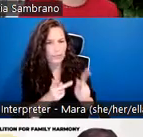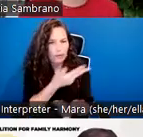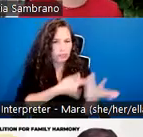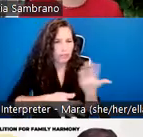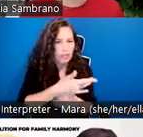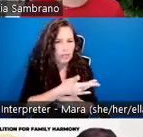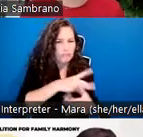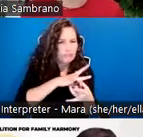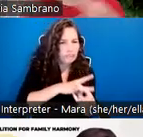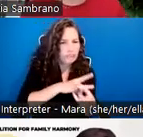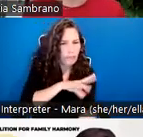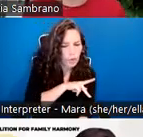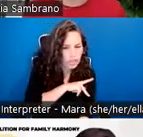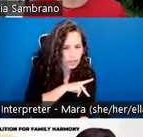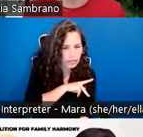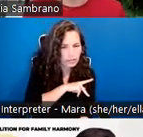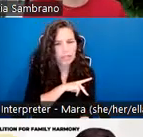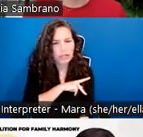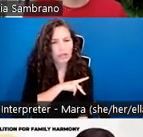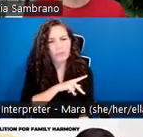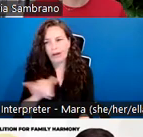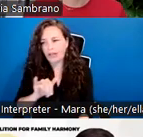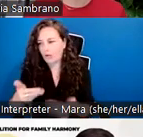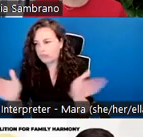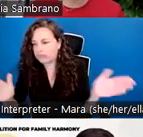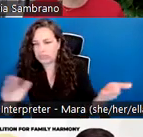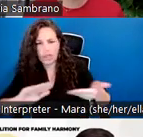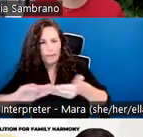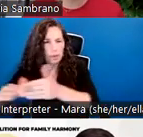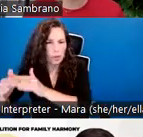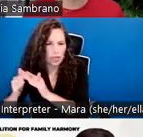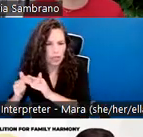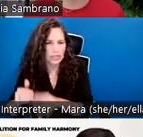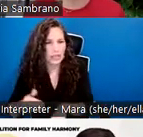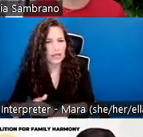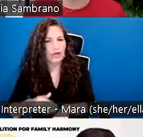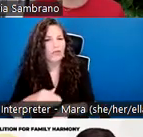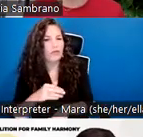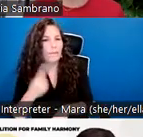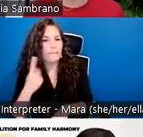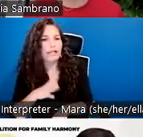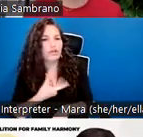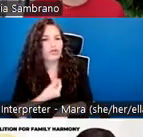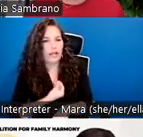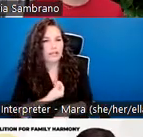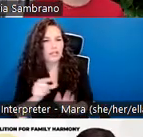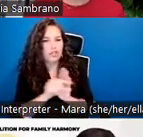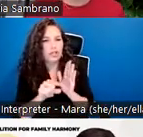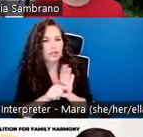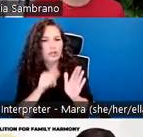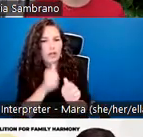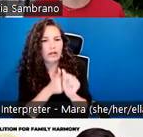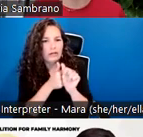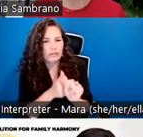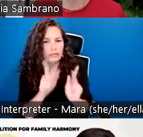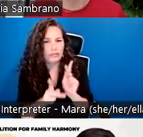and as well as, in broader communities worldwide. So for many trans and gender nonconforming folks, living openly can be its own act of